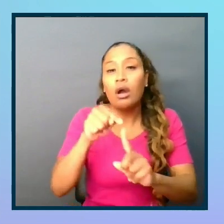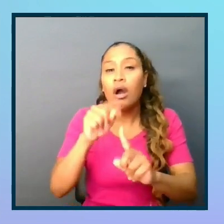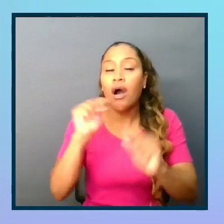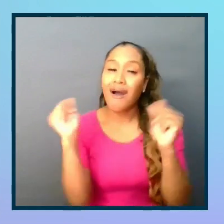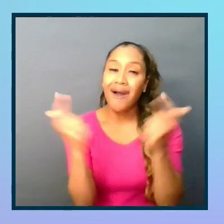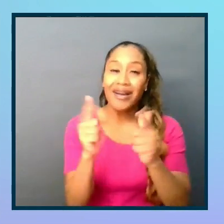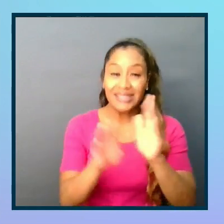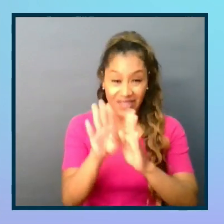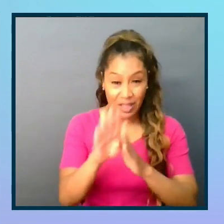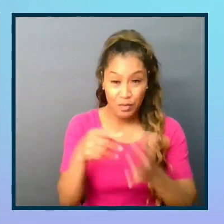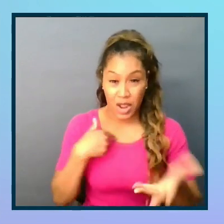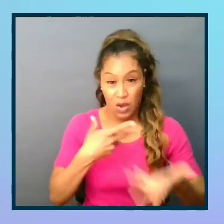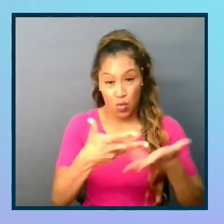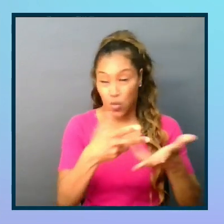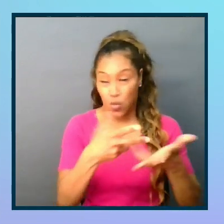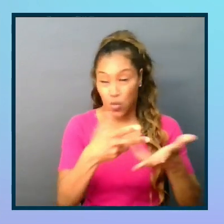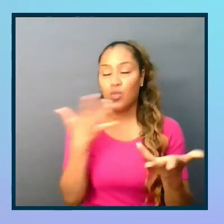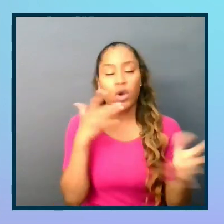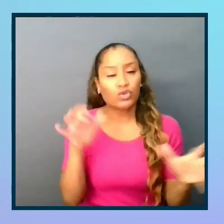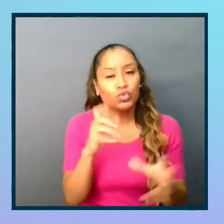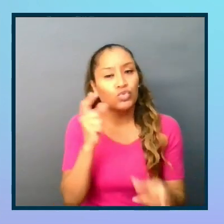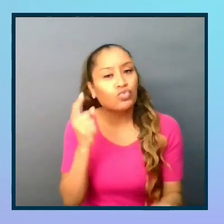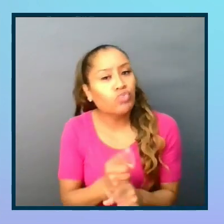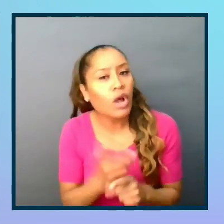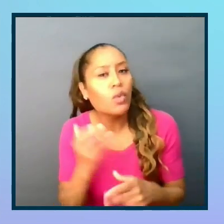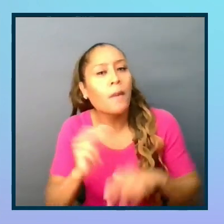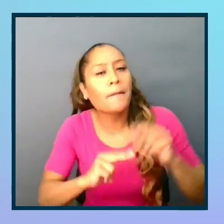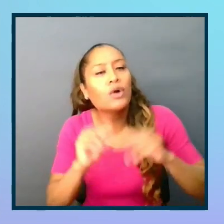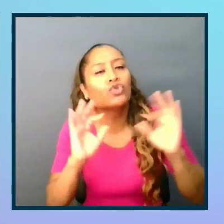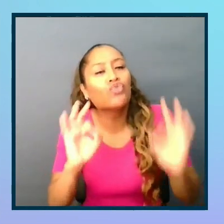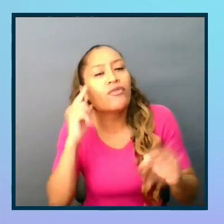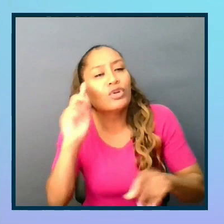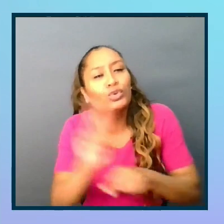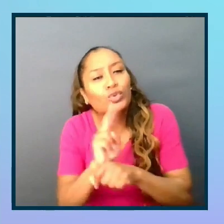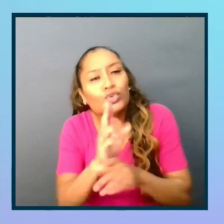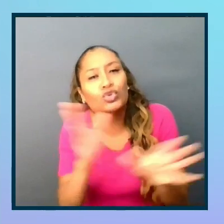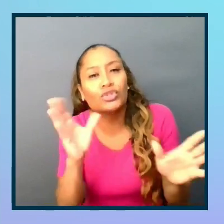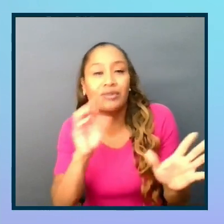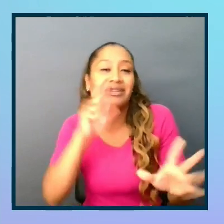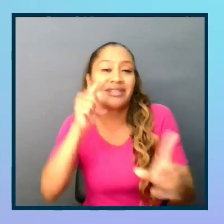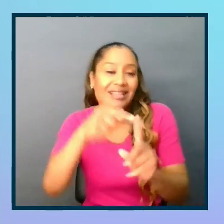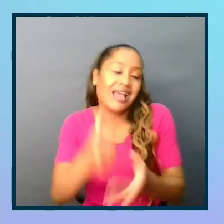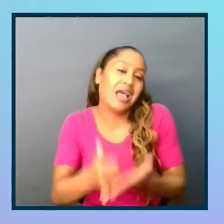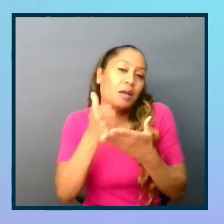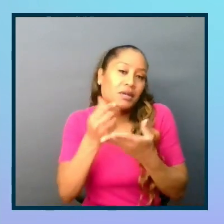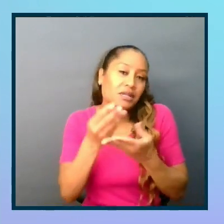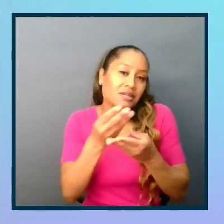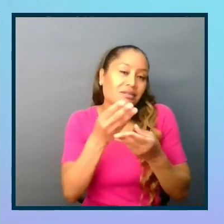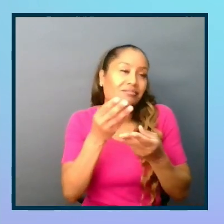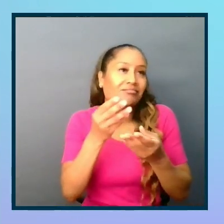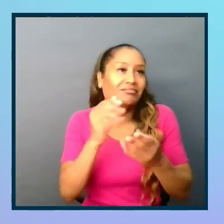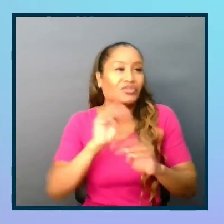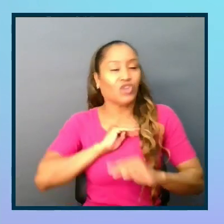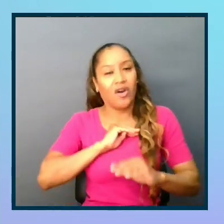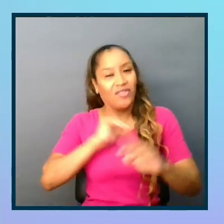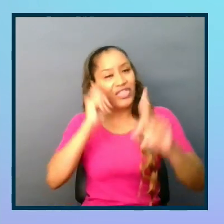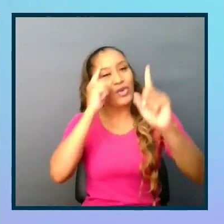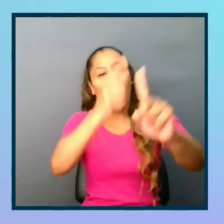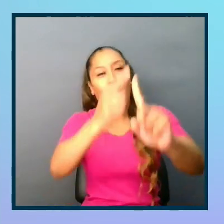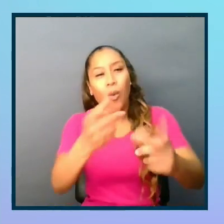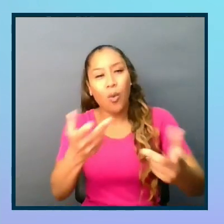that I've ever worked with want to do the right thing. They want to build things that are great for their users and that ultimately help solve those goals. And